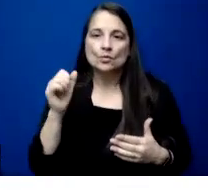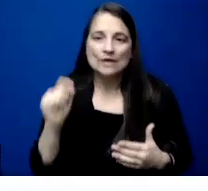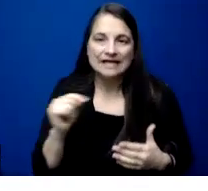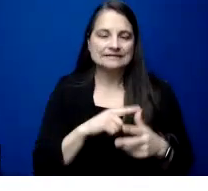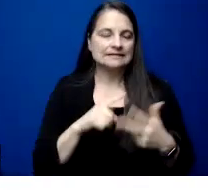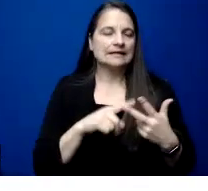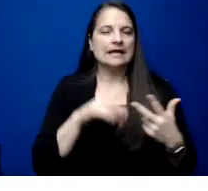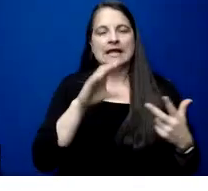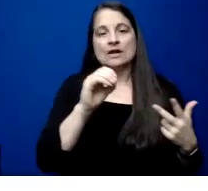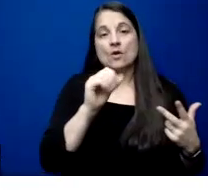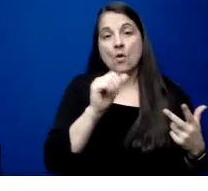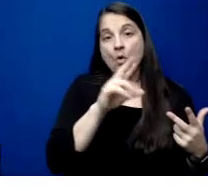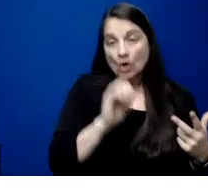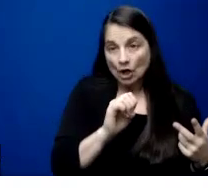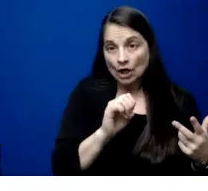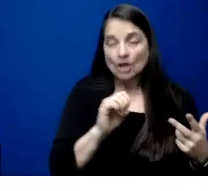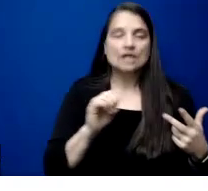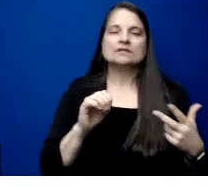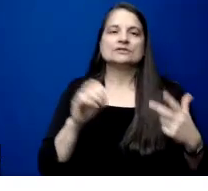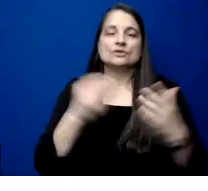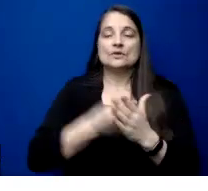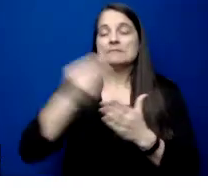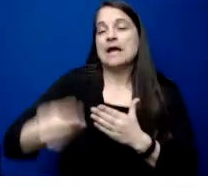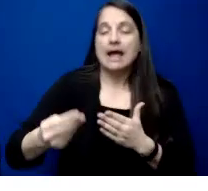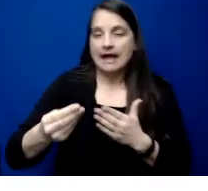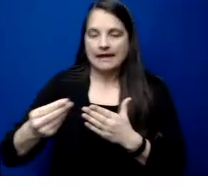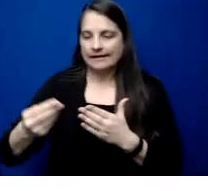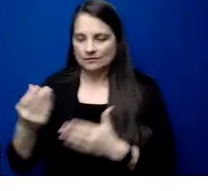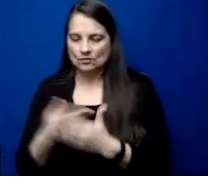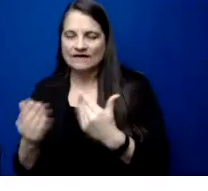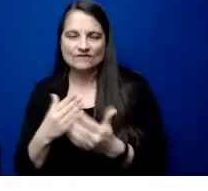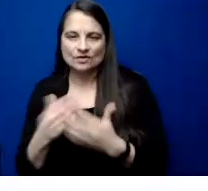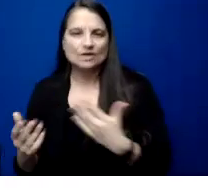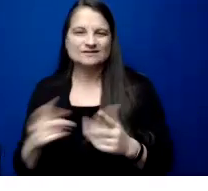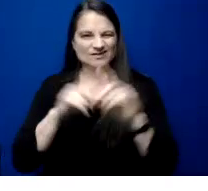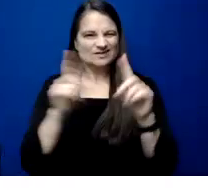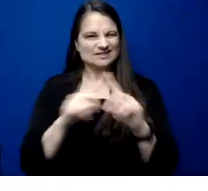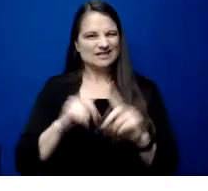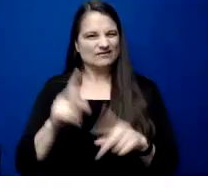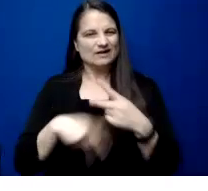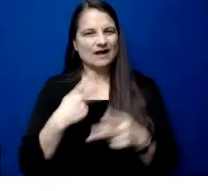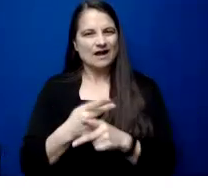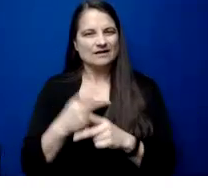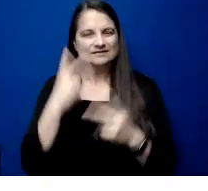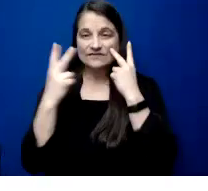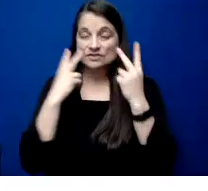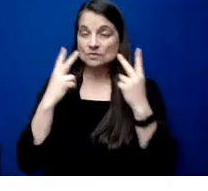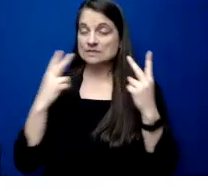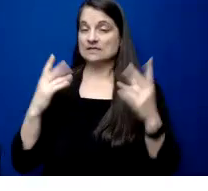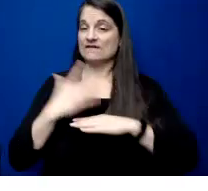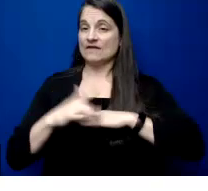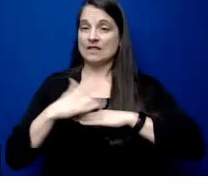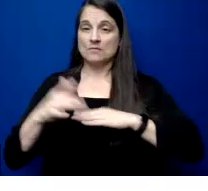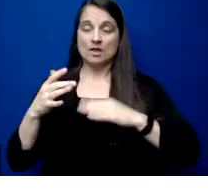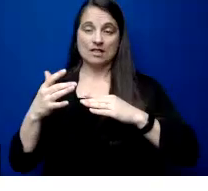buy a gameplay card or that kind of thing. There are all kinds of different visuals that are available for free online